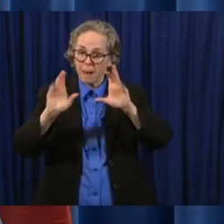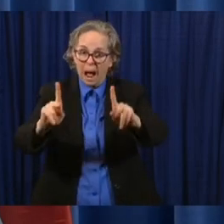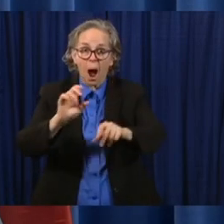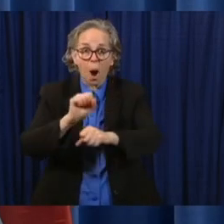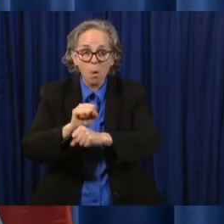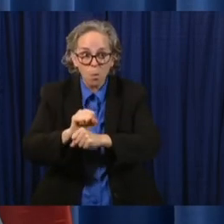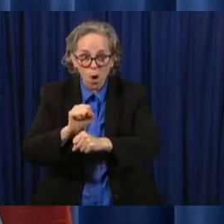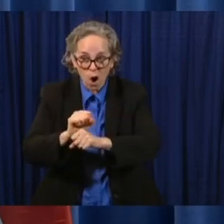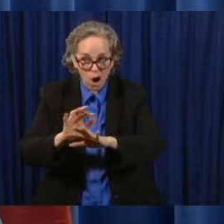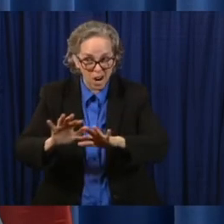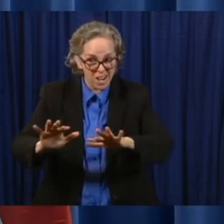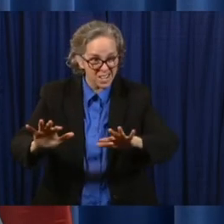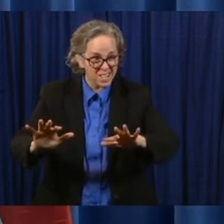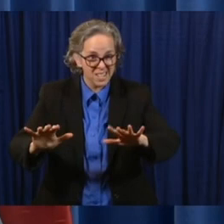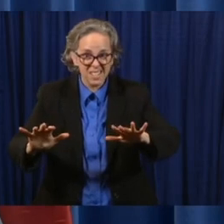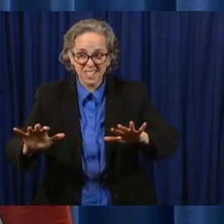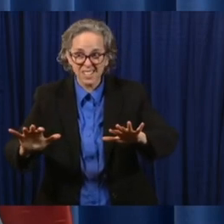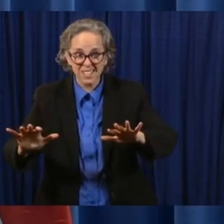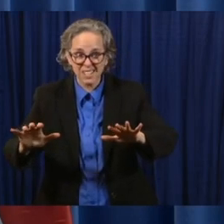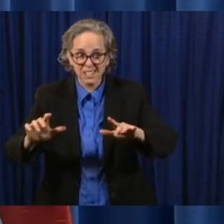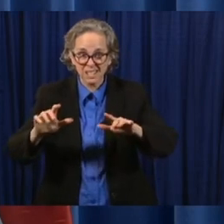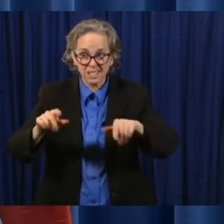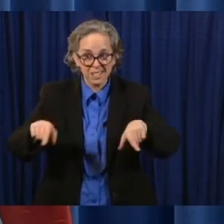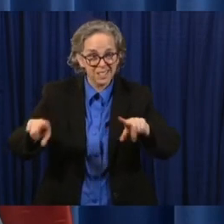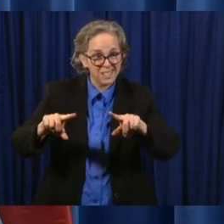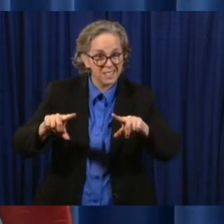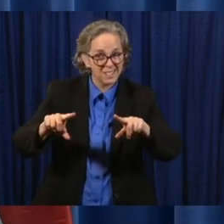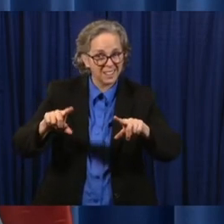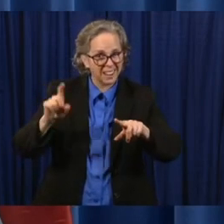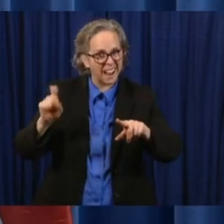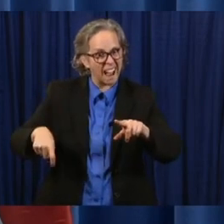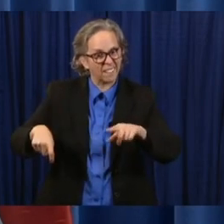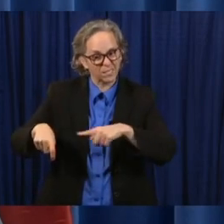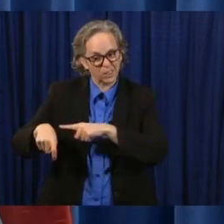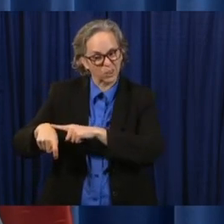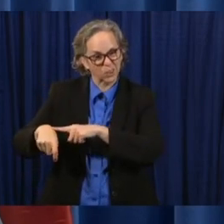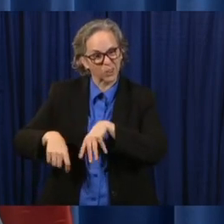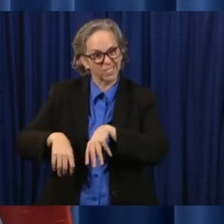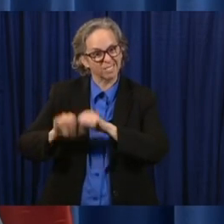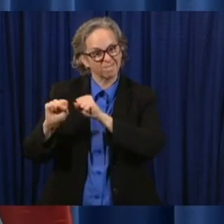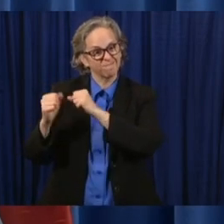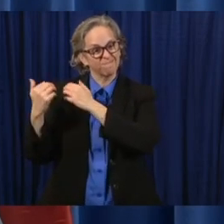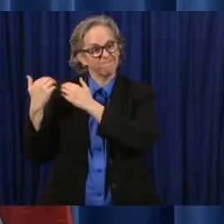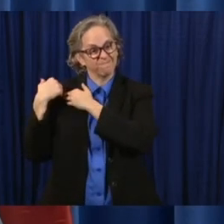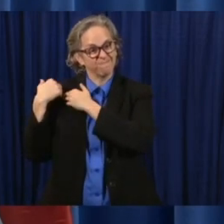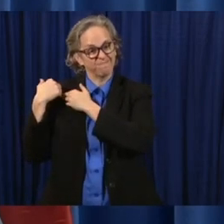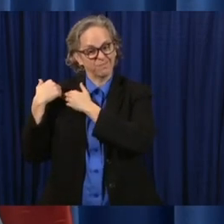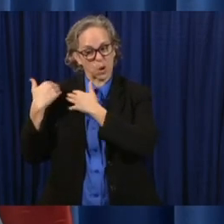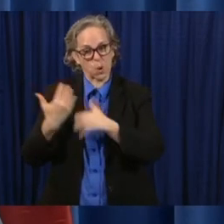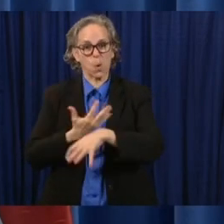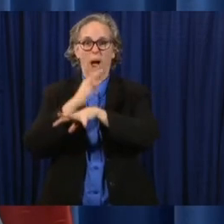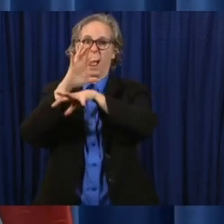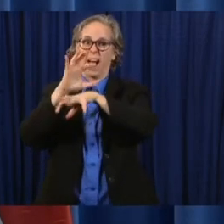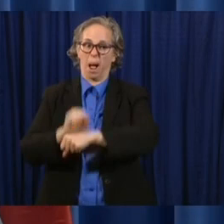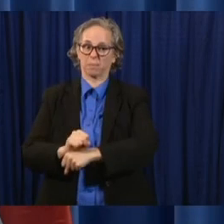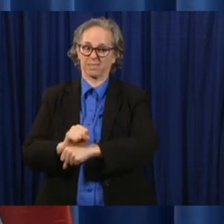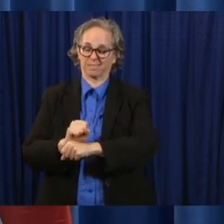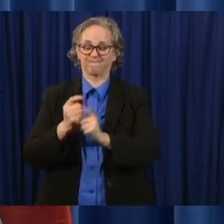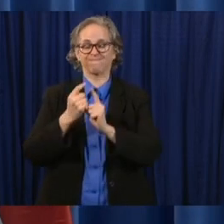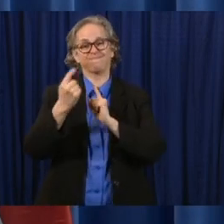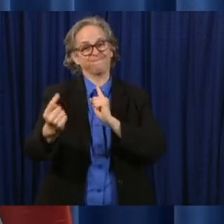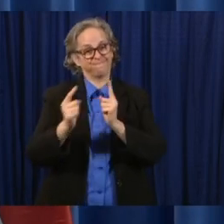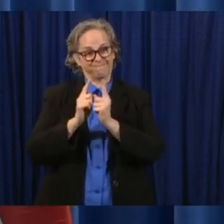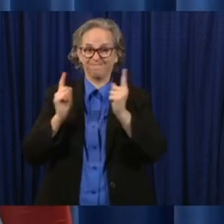everybody's going to have to do some things that maybe we had not done before. That's social distancing, the mask. These are all very,